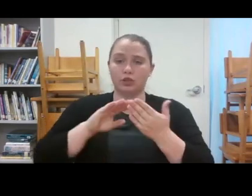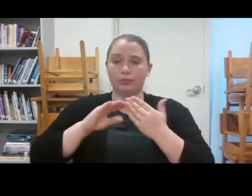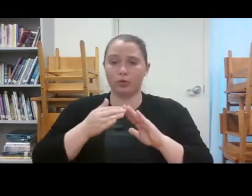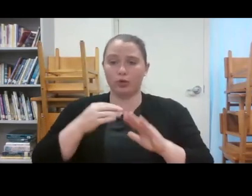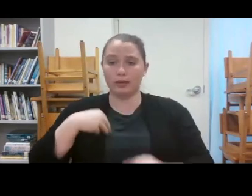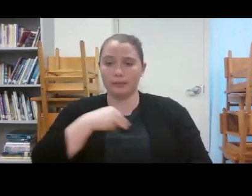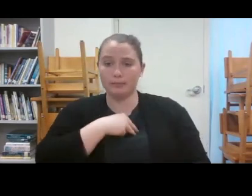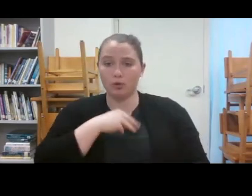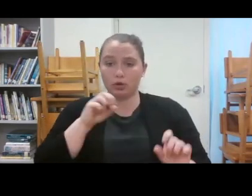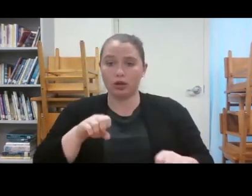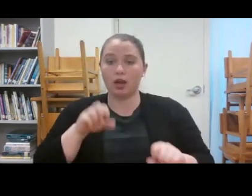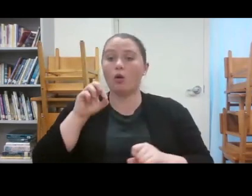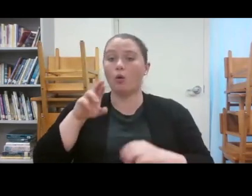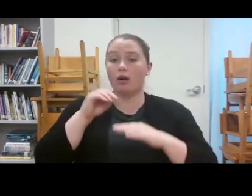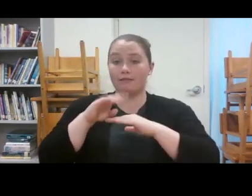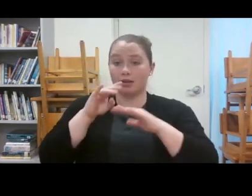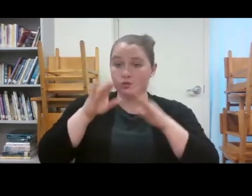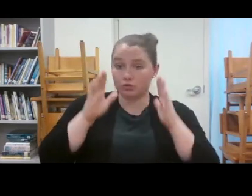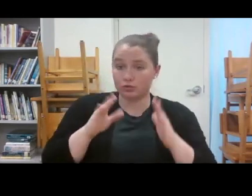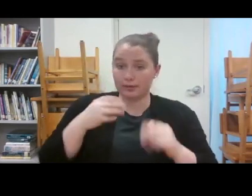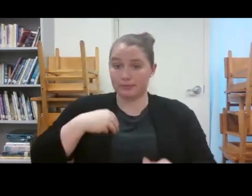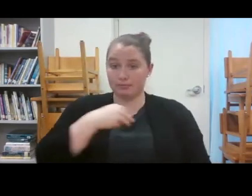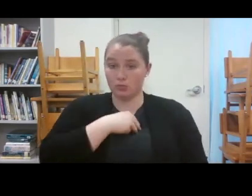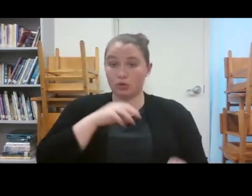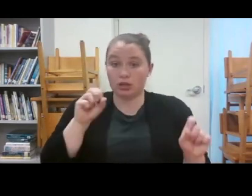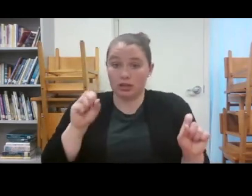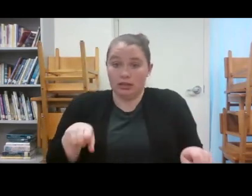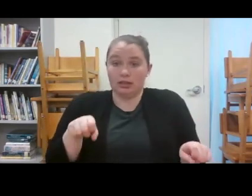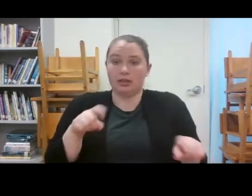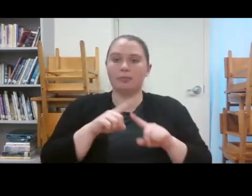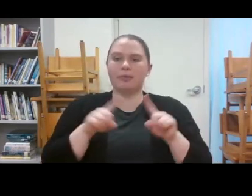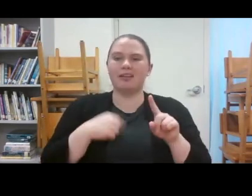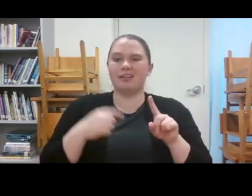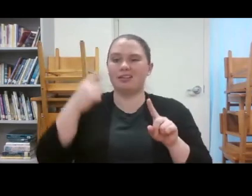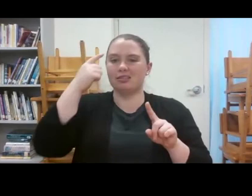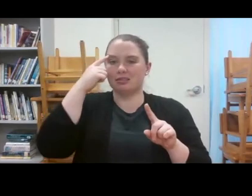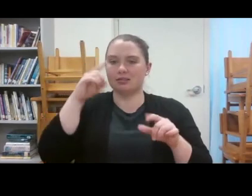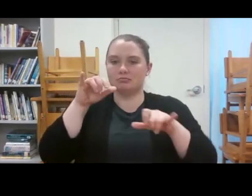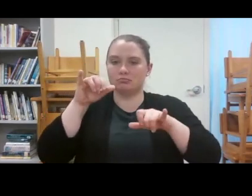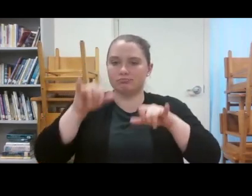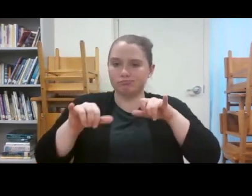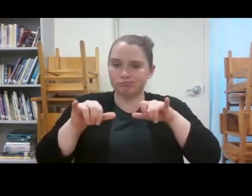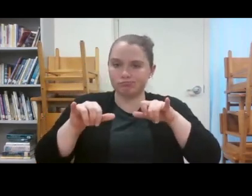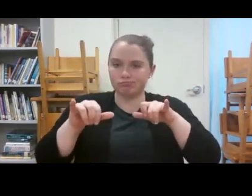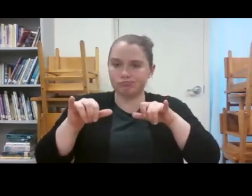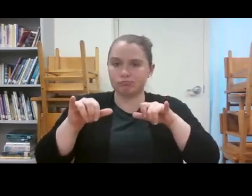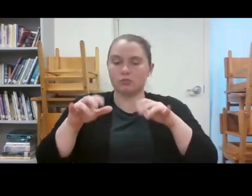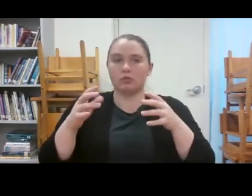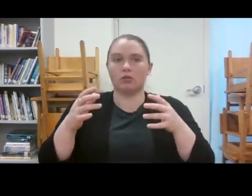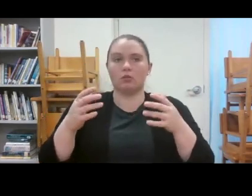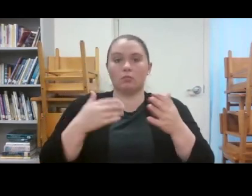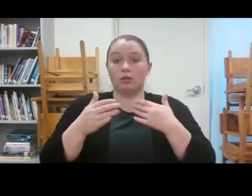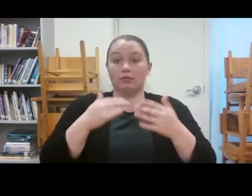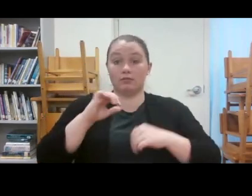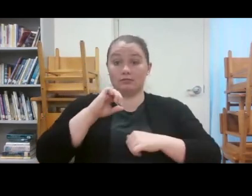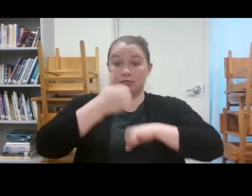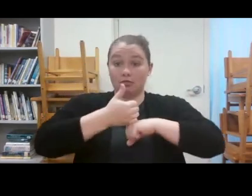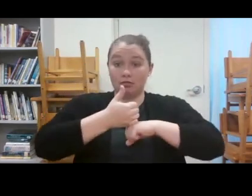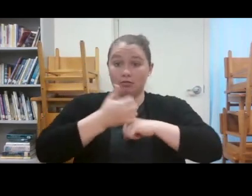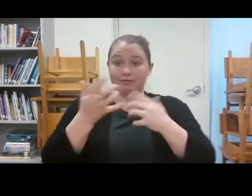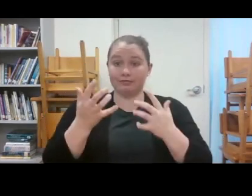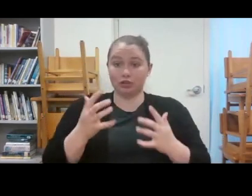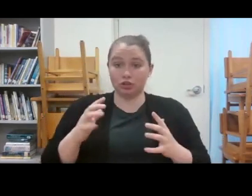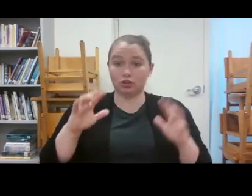an advisory committee member. But I think sticking to what we said those guiding principles are is